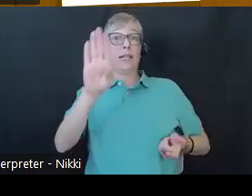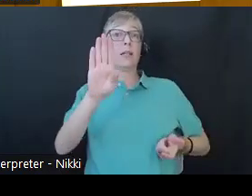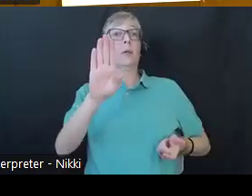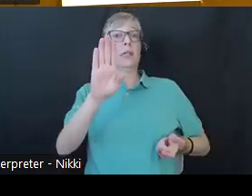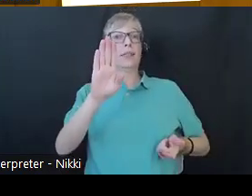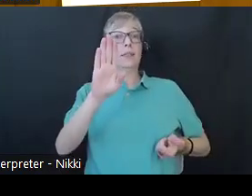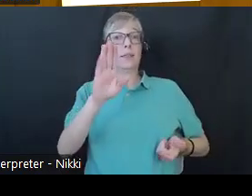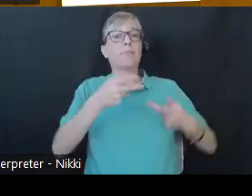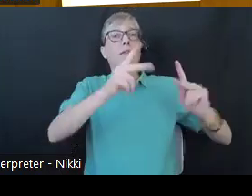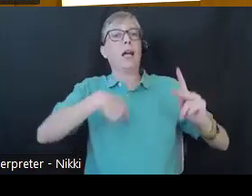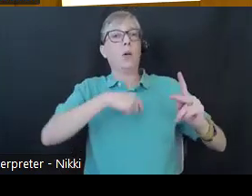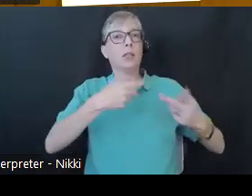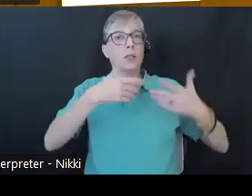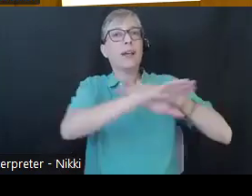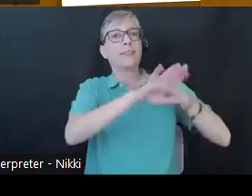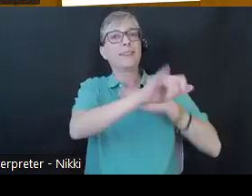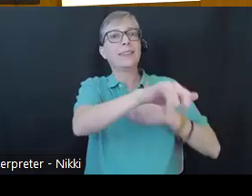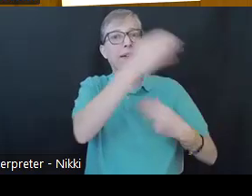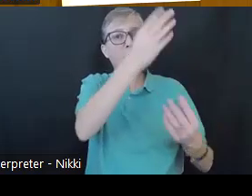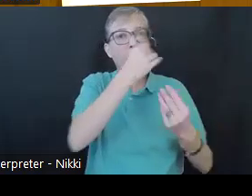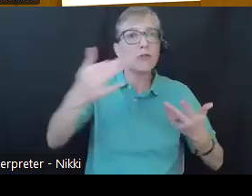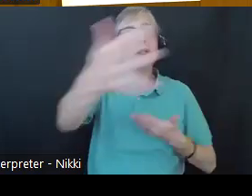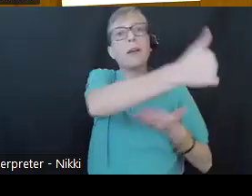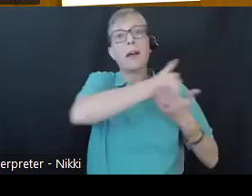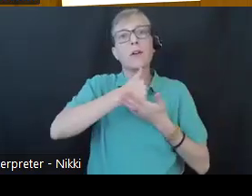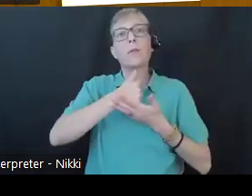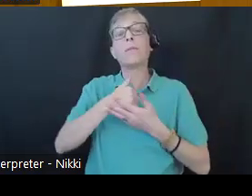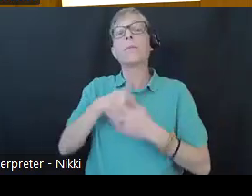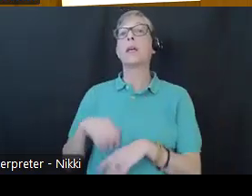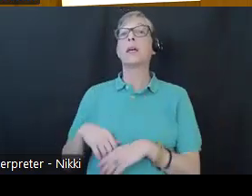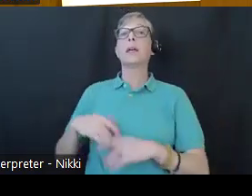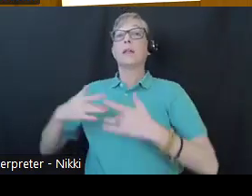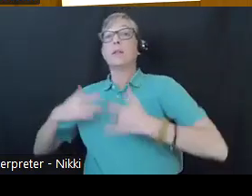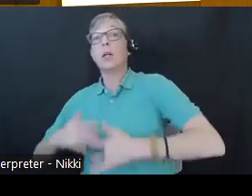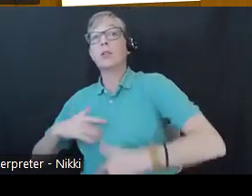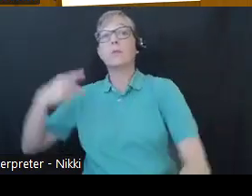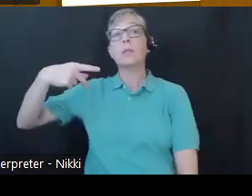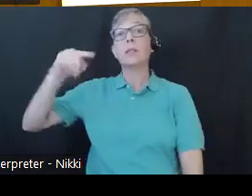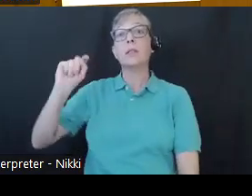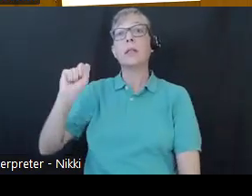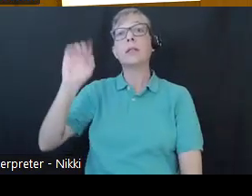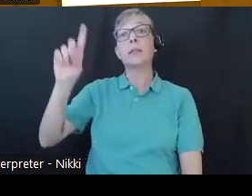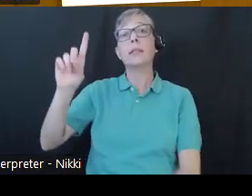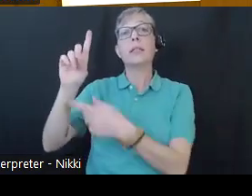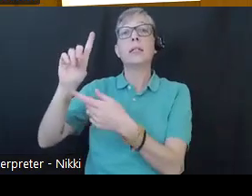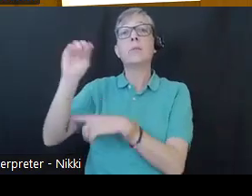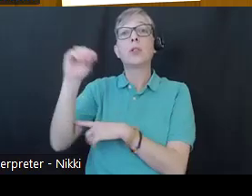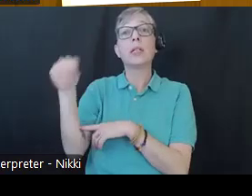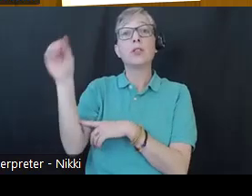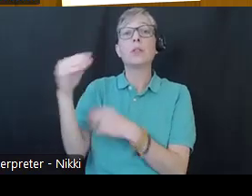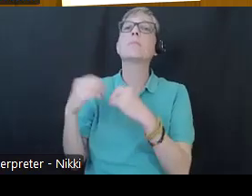at rates of depression and PTSD and found that they are in fact higher than the general population. No surprise